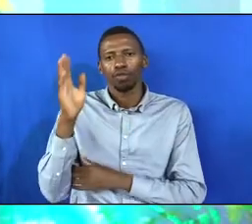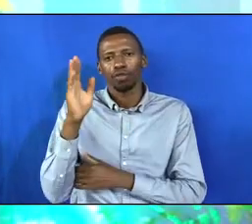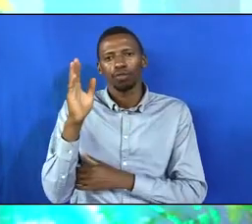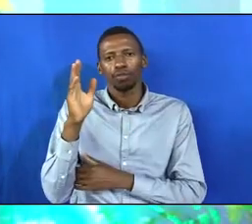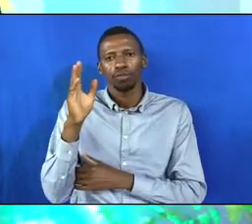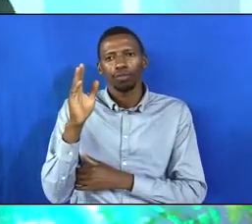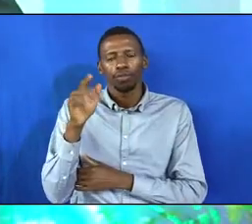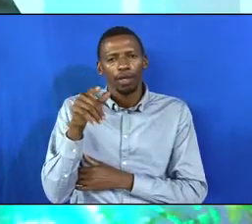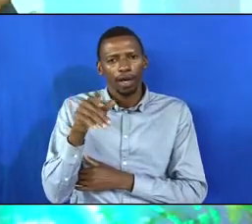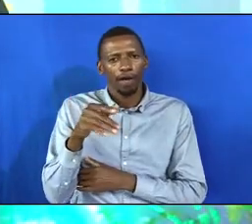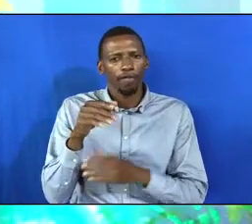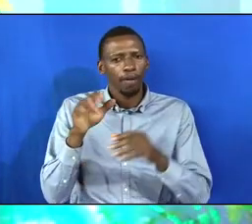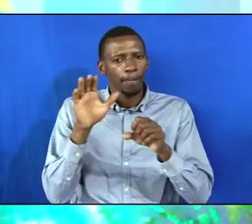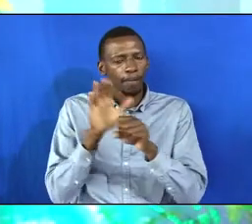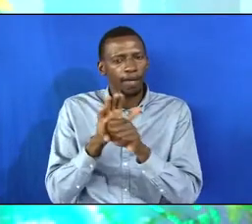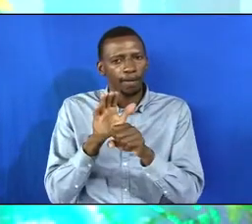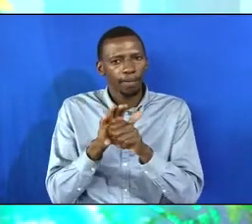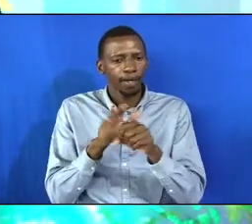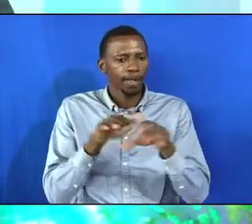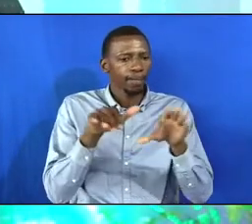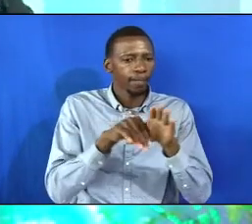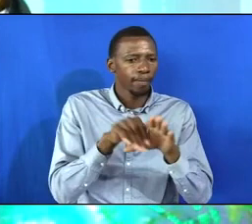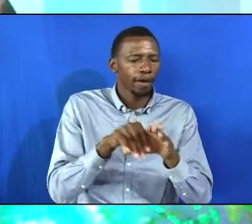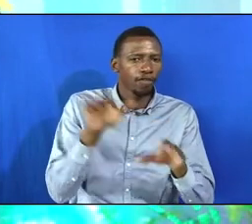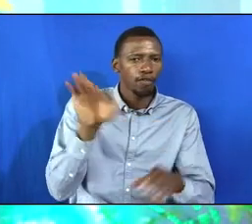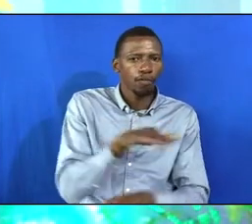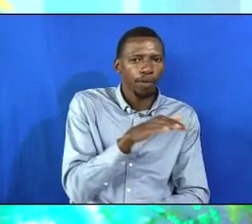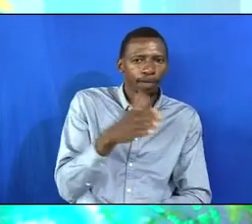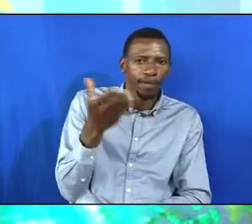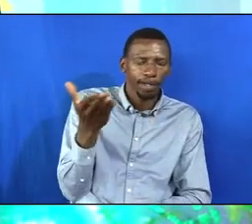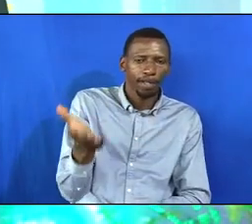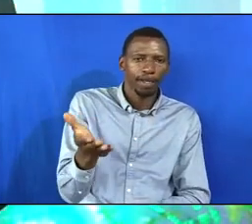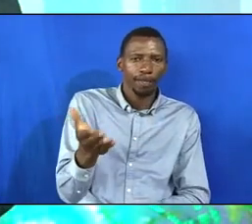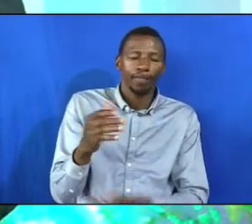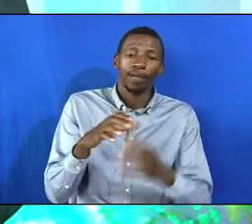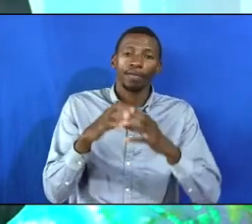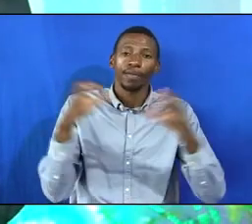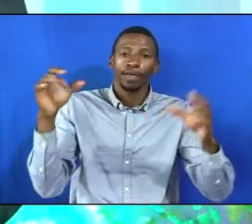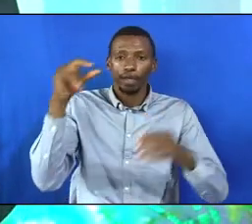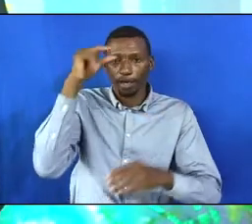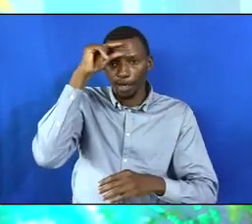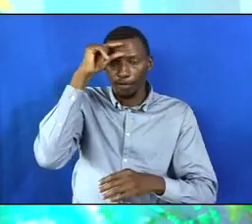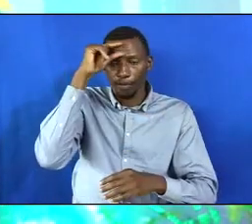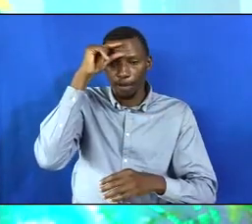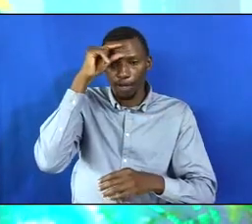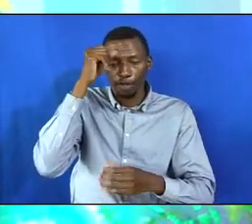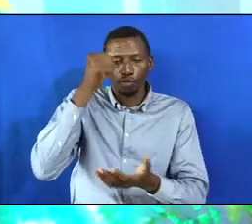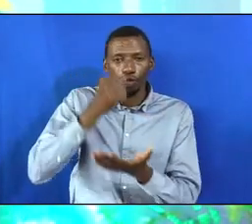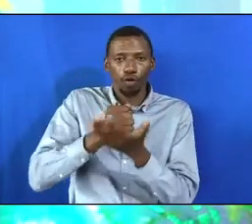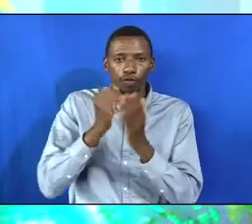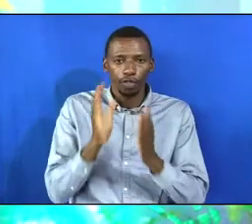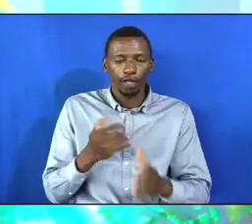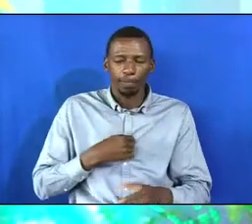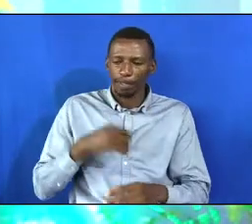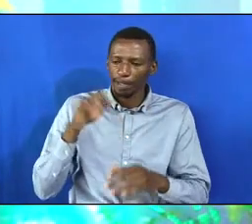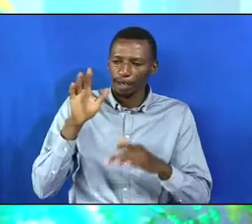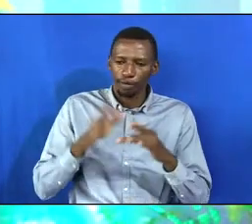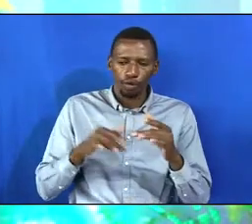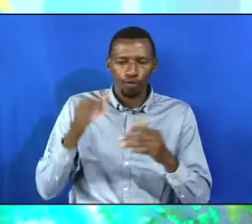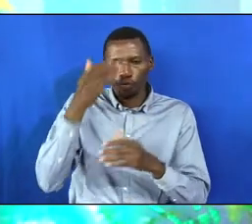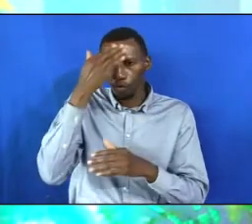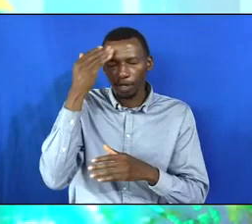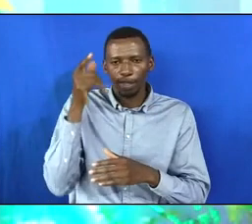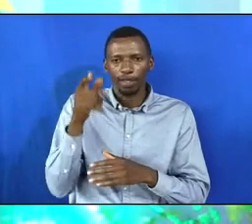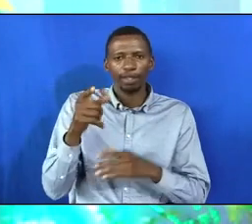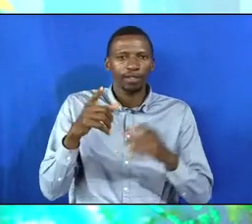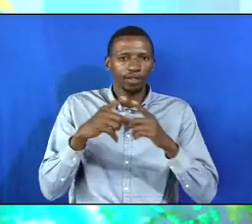dignitaries. Members of parliament were there, senior government officers, and I cannot forget this remark when somebody said